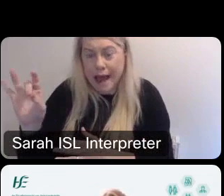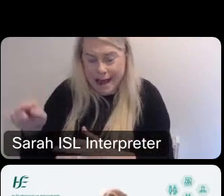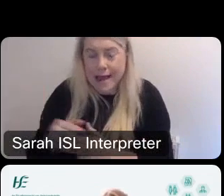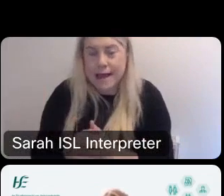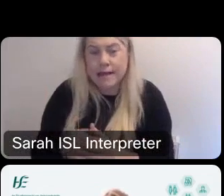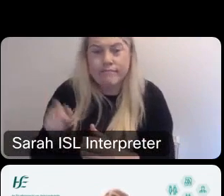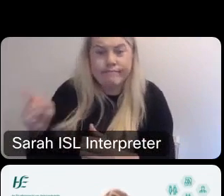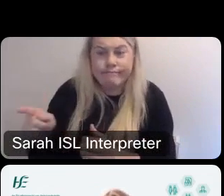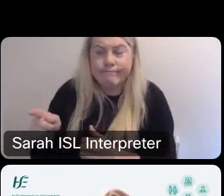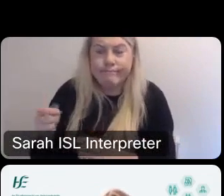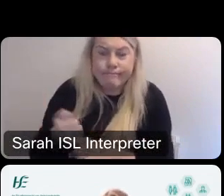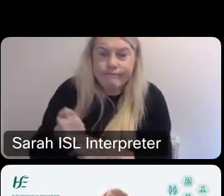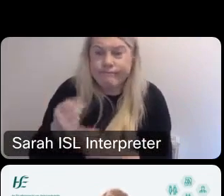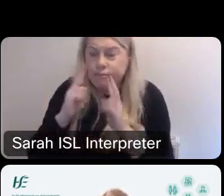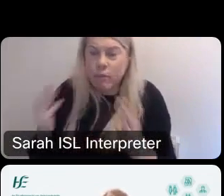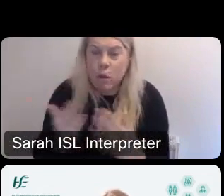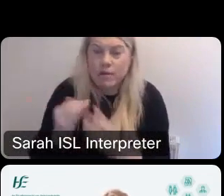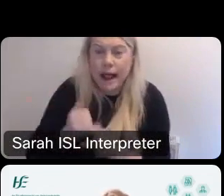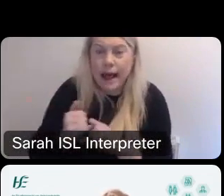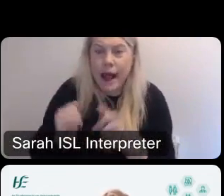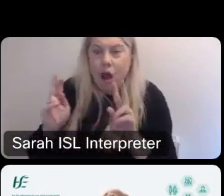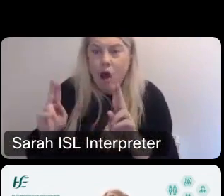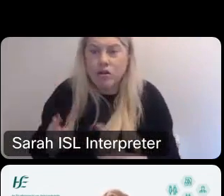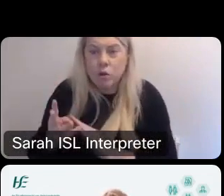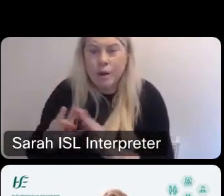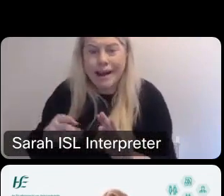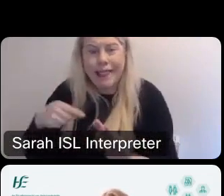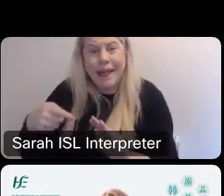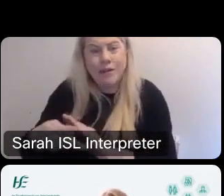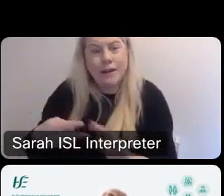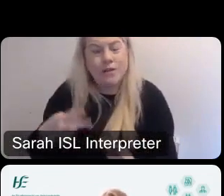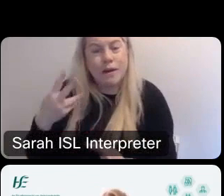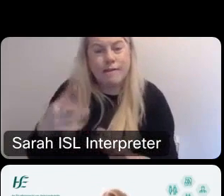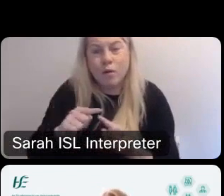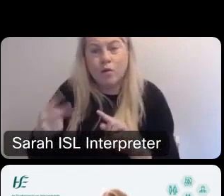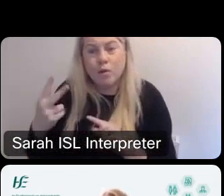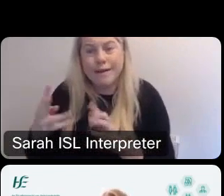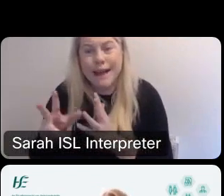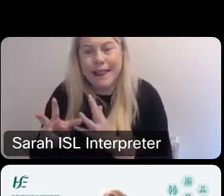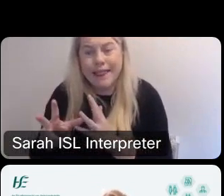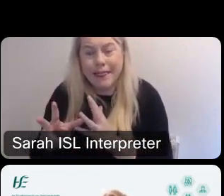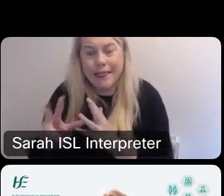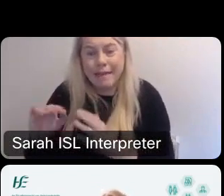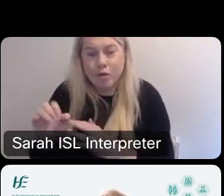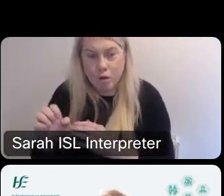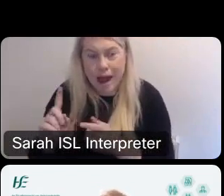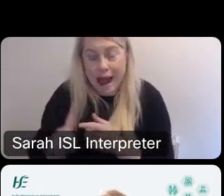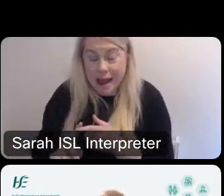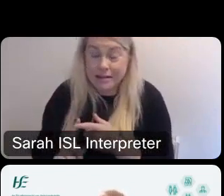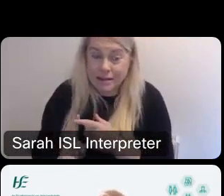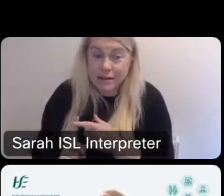work to promote Clinical Audit Week, which is taking place that week, the 24th to the 28th of June. And